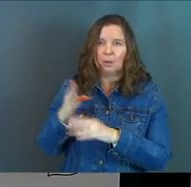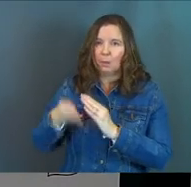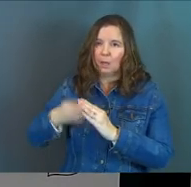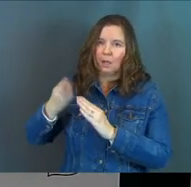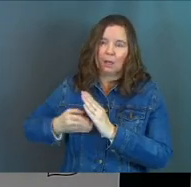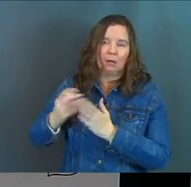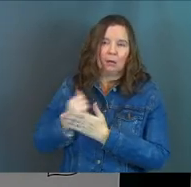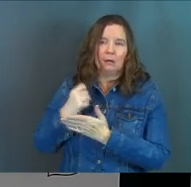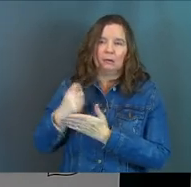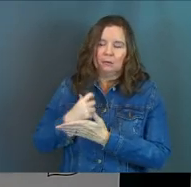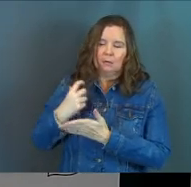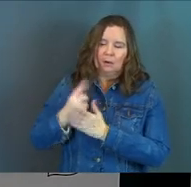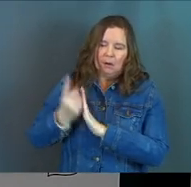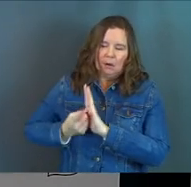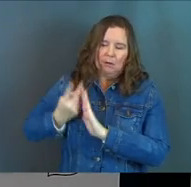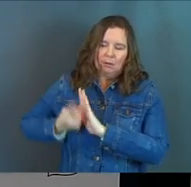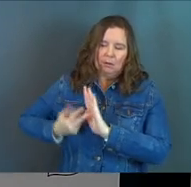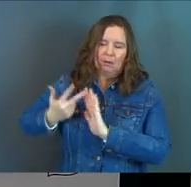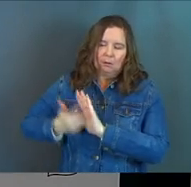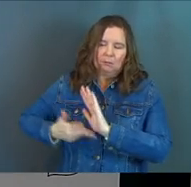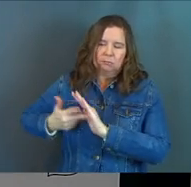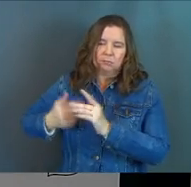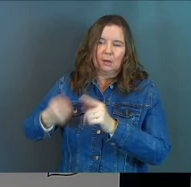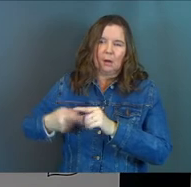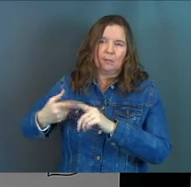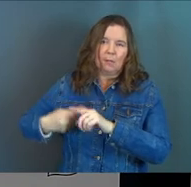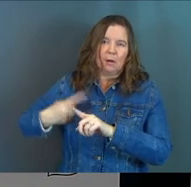weekends. And it's going to go on for months.